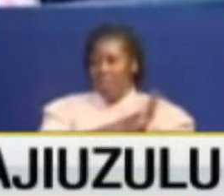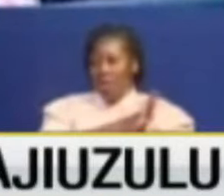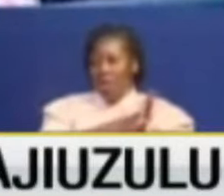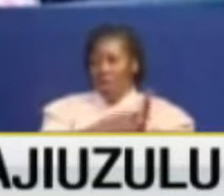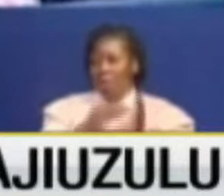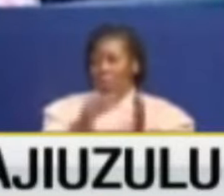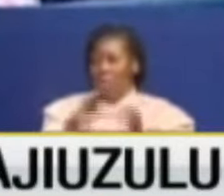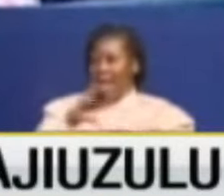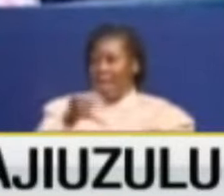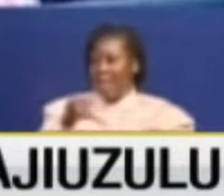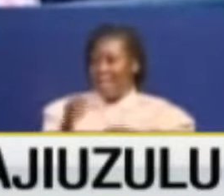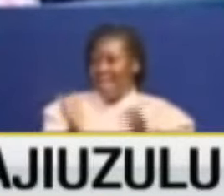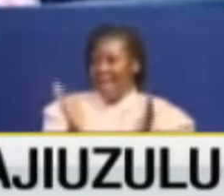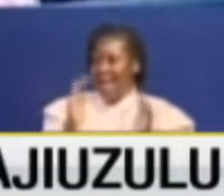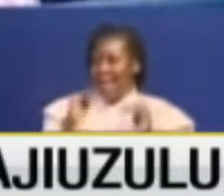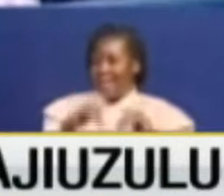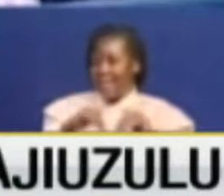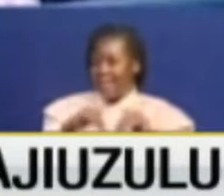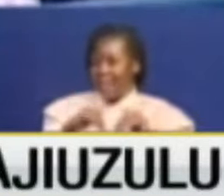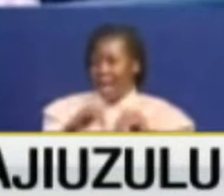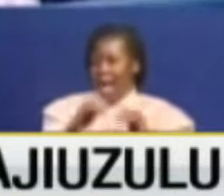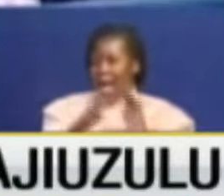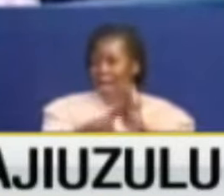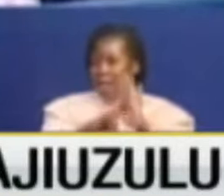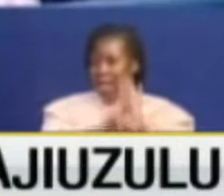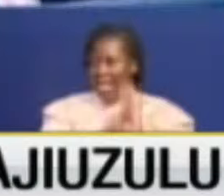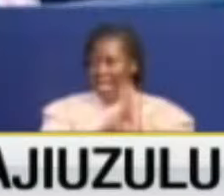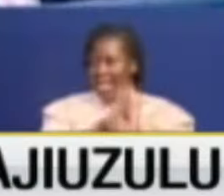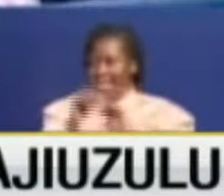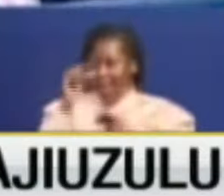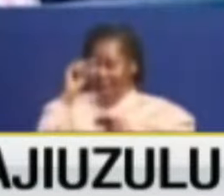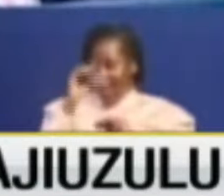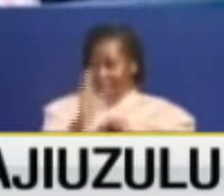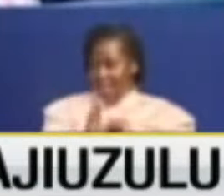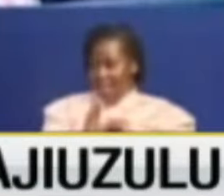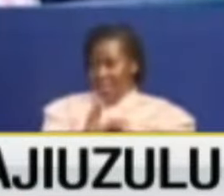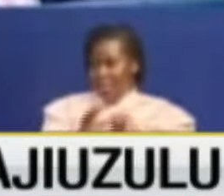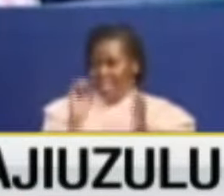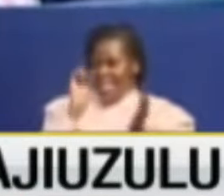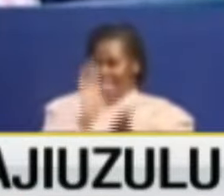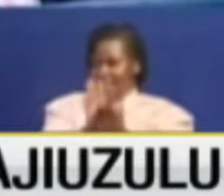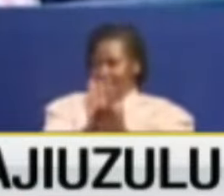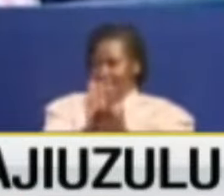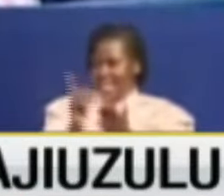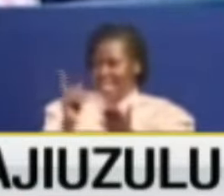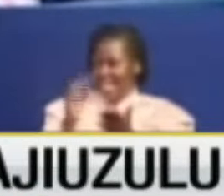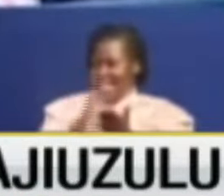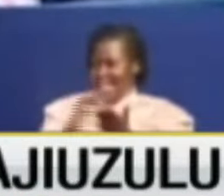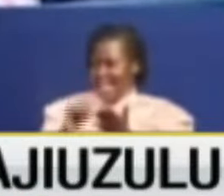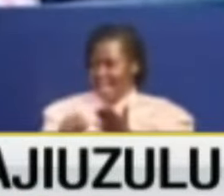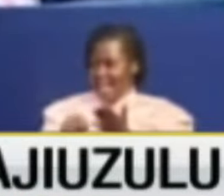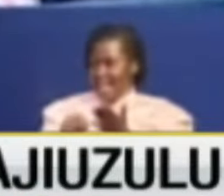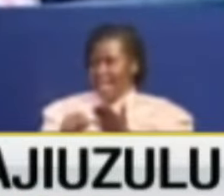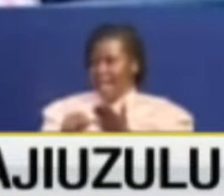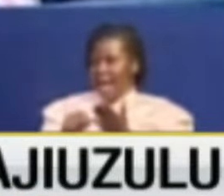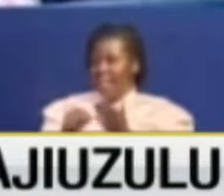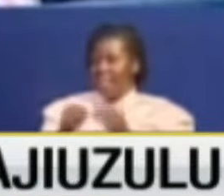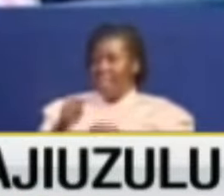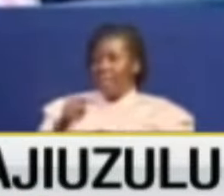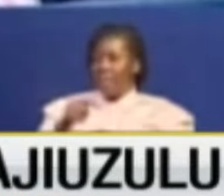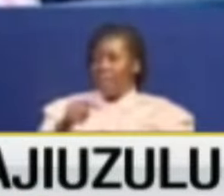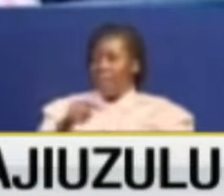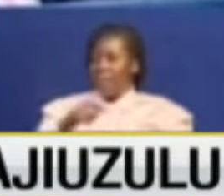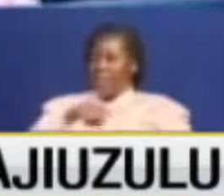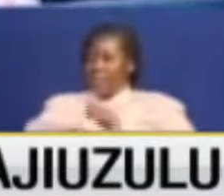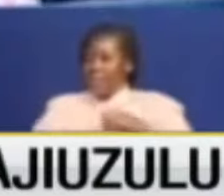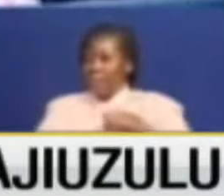the county assembly requiring the governor to dismiss the county secretary, Dr. Kiambi Aderu, and chief of staff,